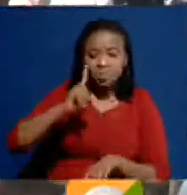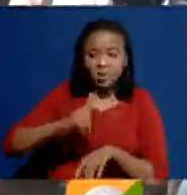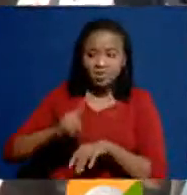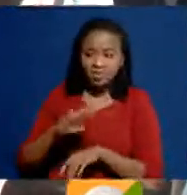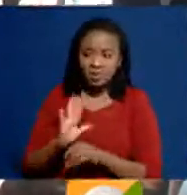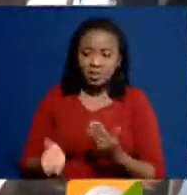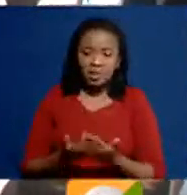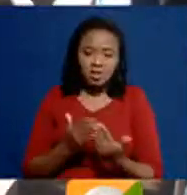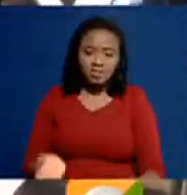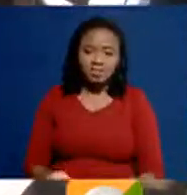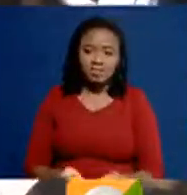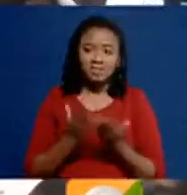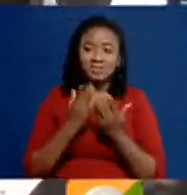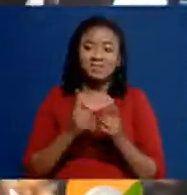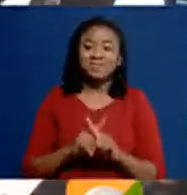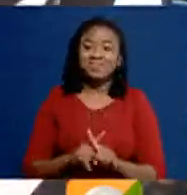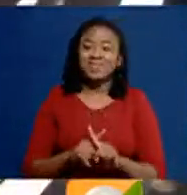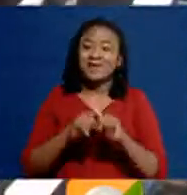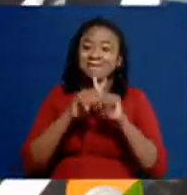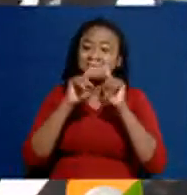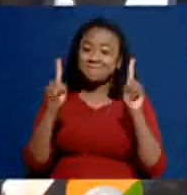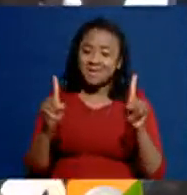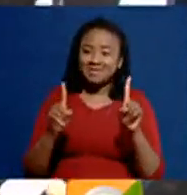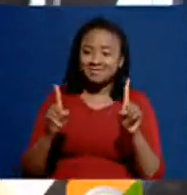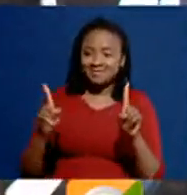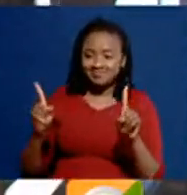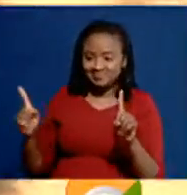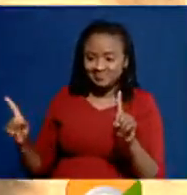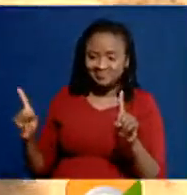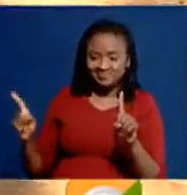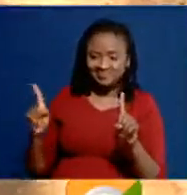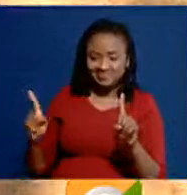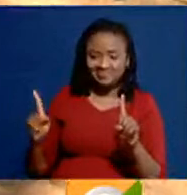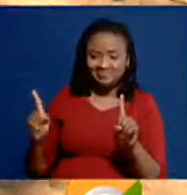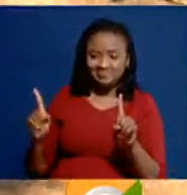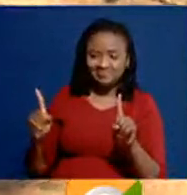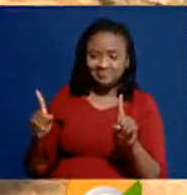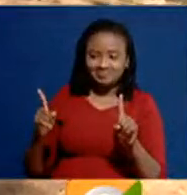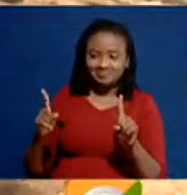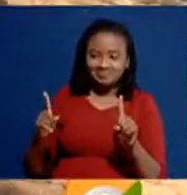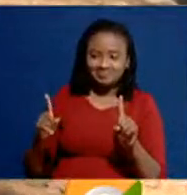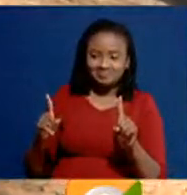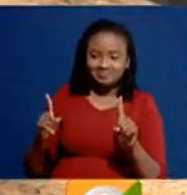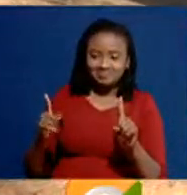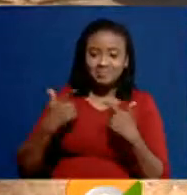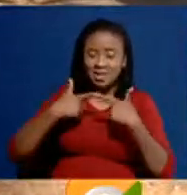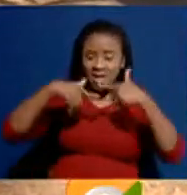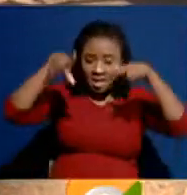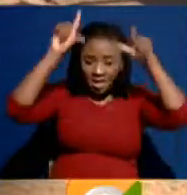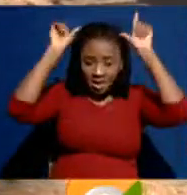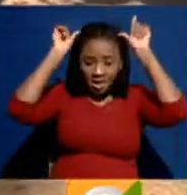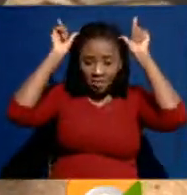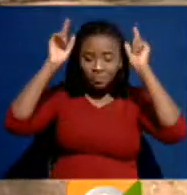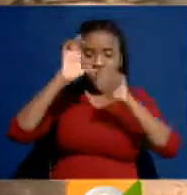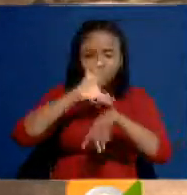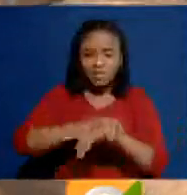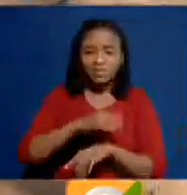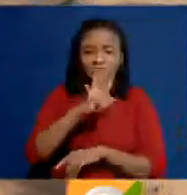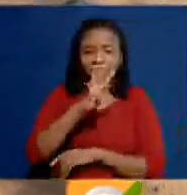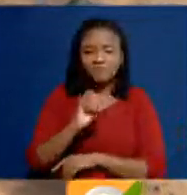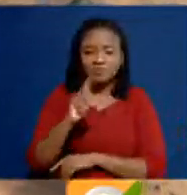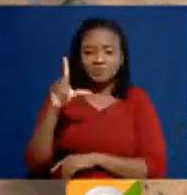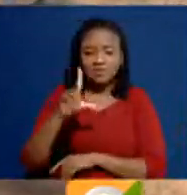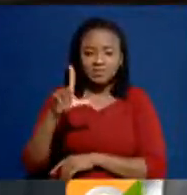the showstopper was perhaps at the livestock section. This Frisian cow produces over 40 liters of